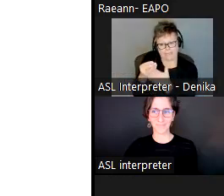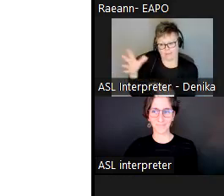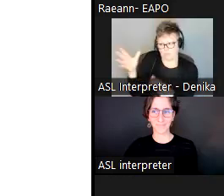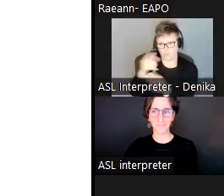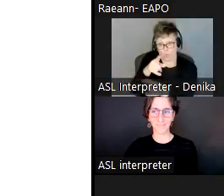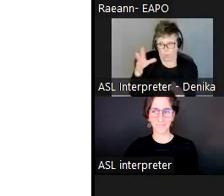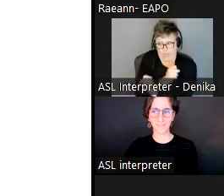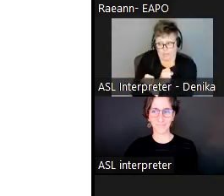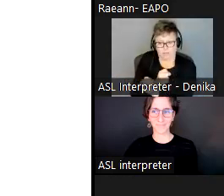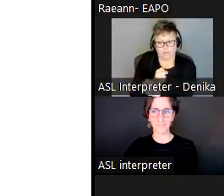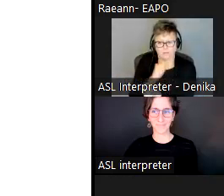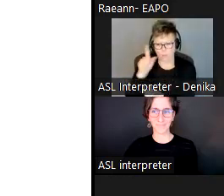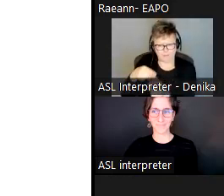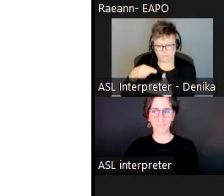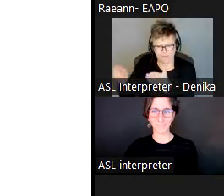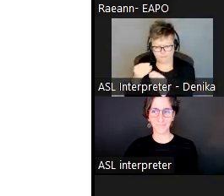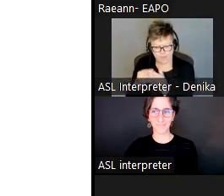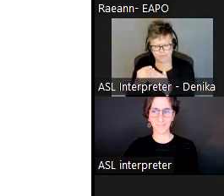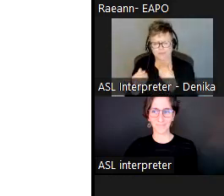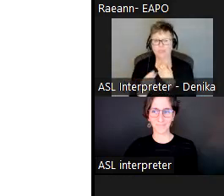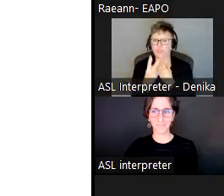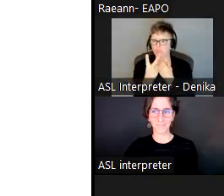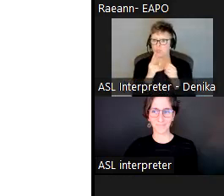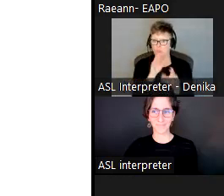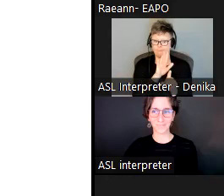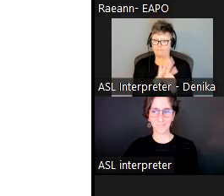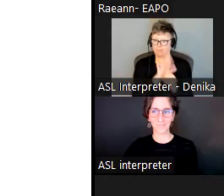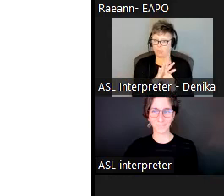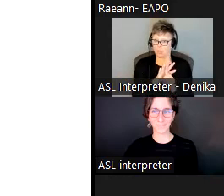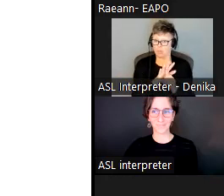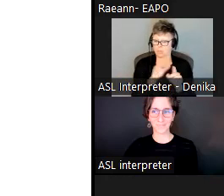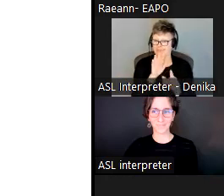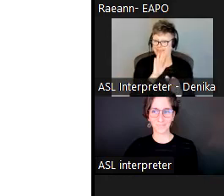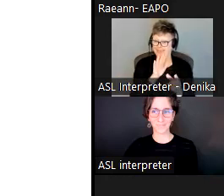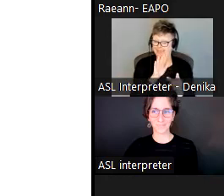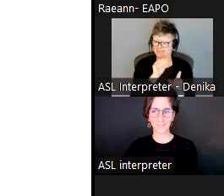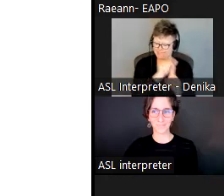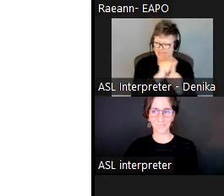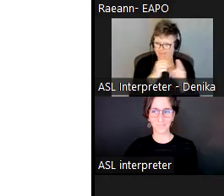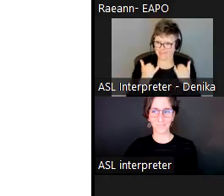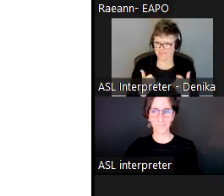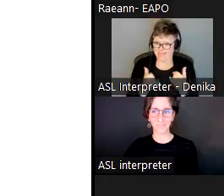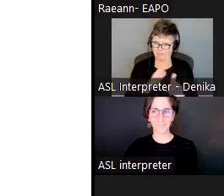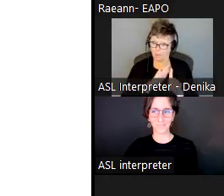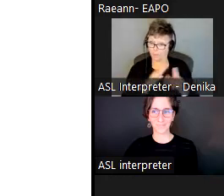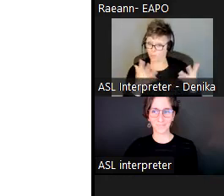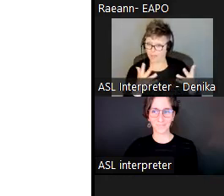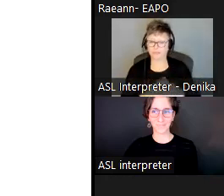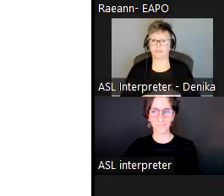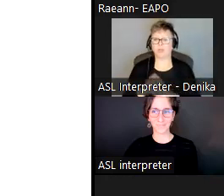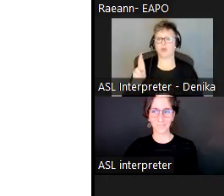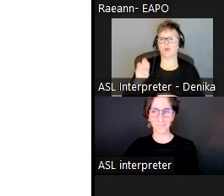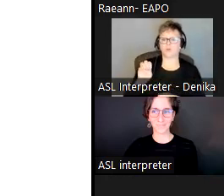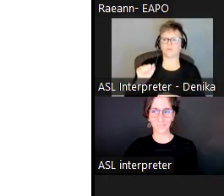The two most popular prize scams that are happening today and with seniors, they claim to be Reader's